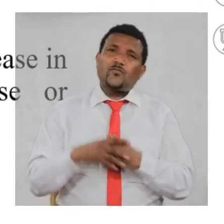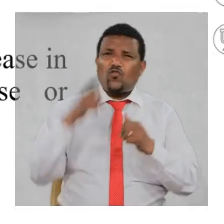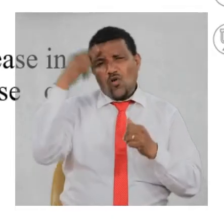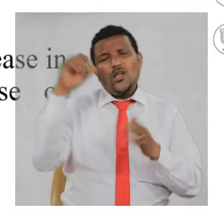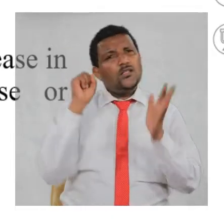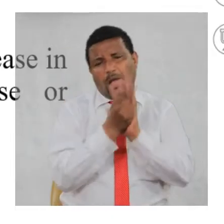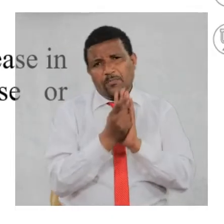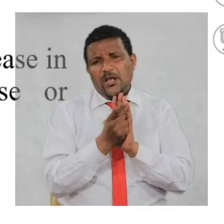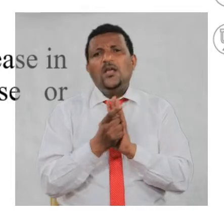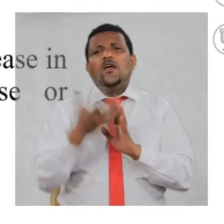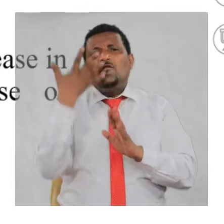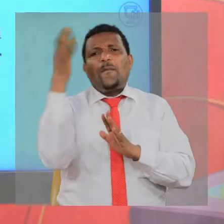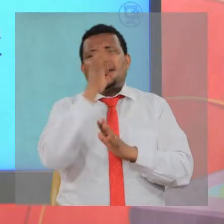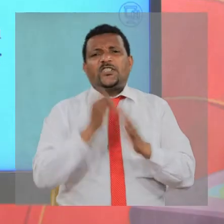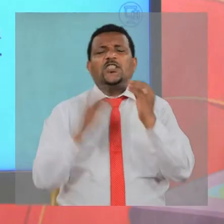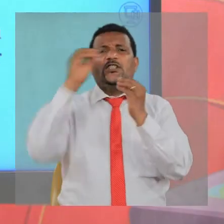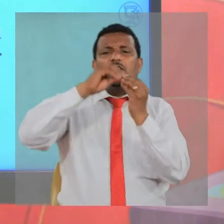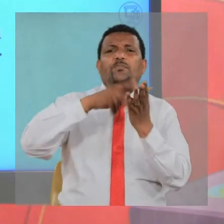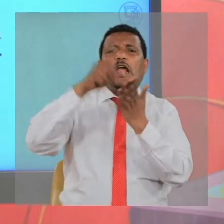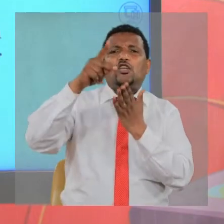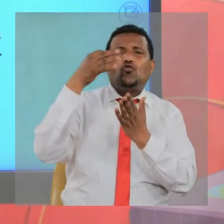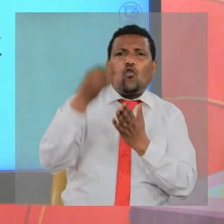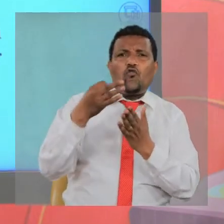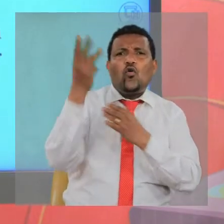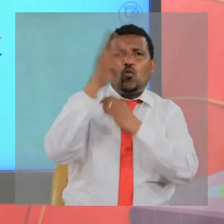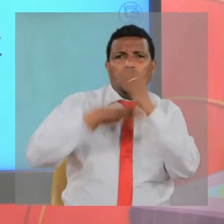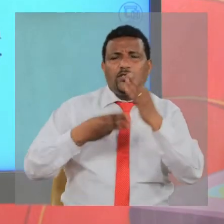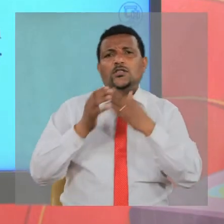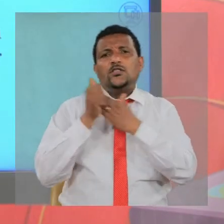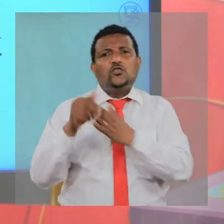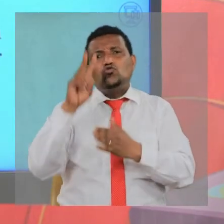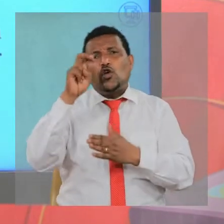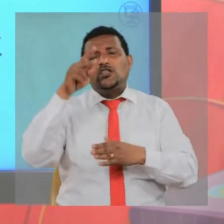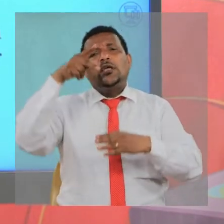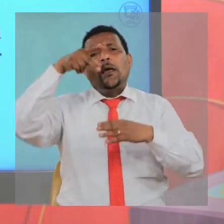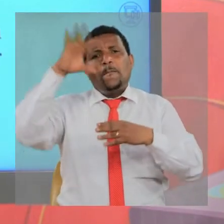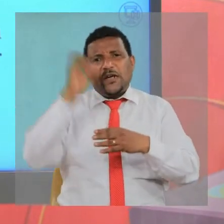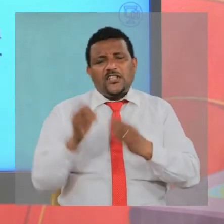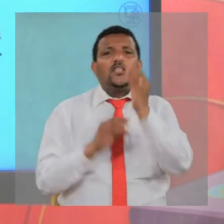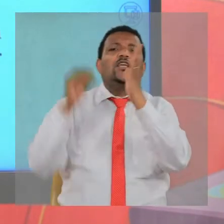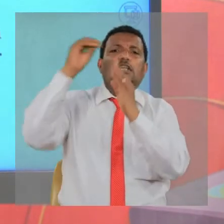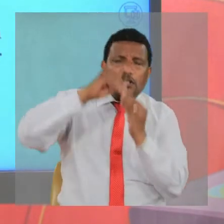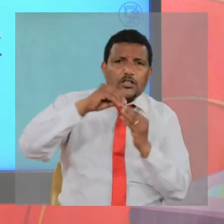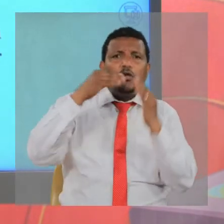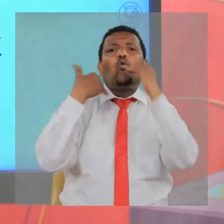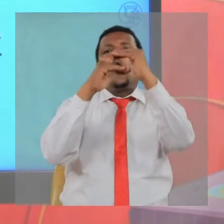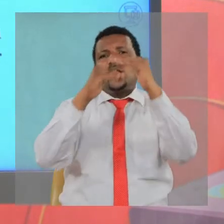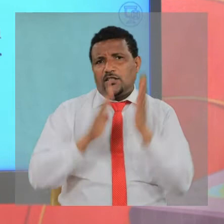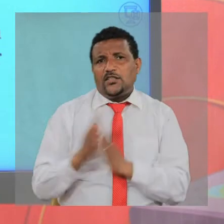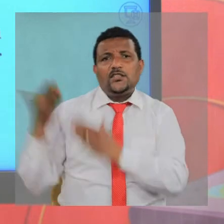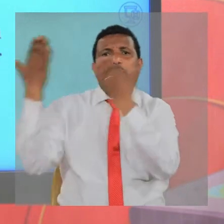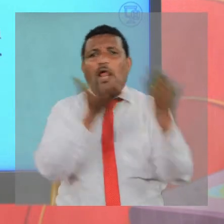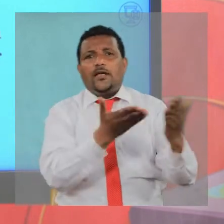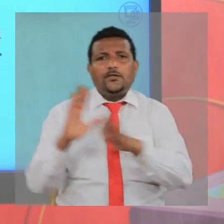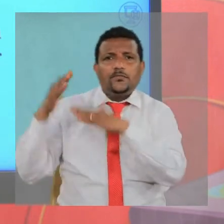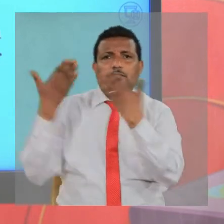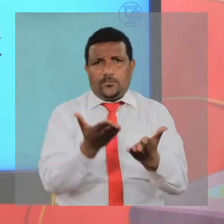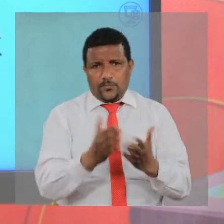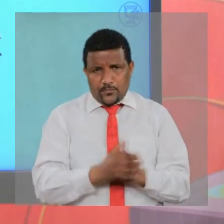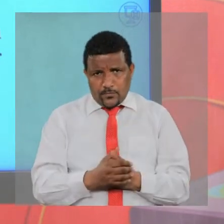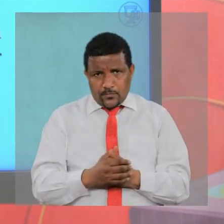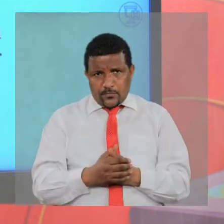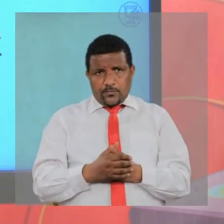For example, a 5% increase in price of weight leads to a 20% increase in quantity supplied.